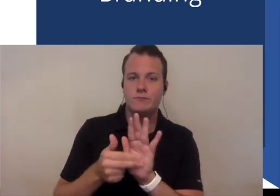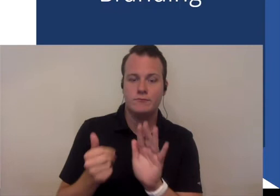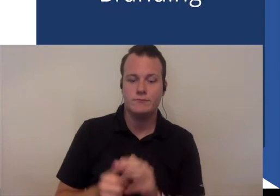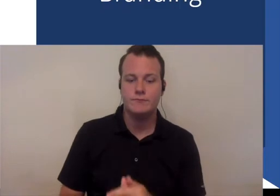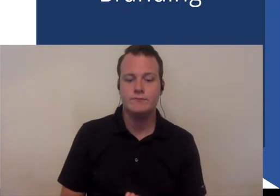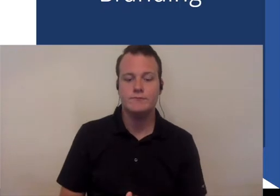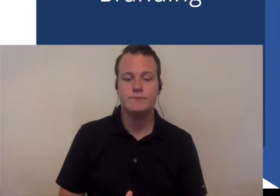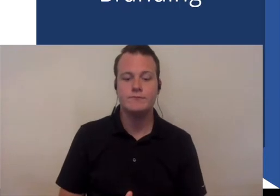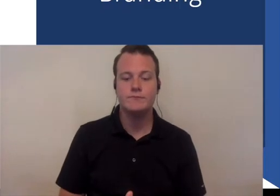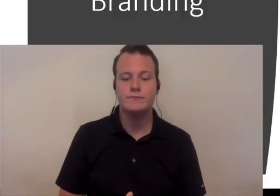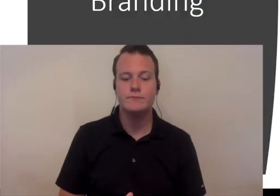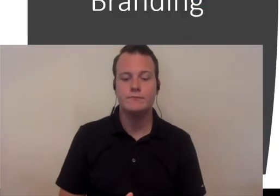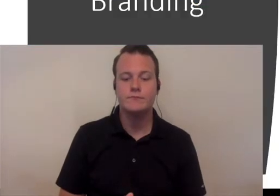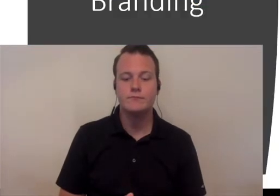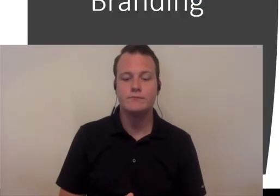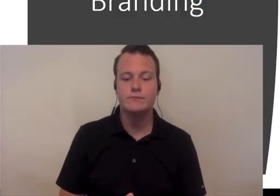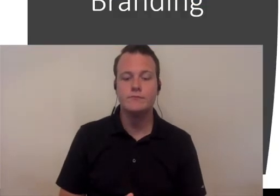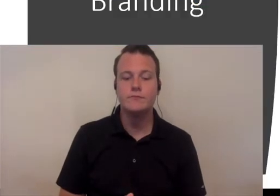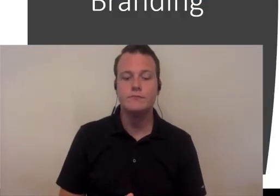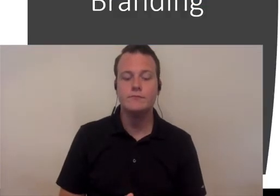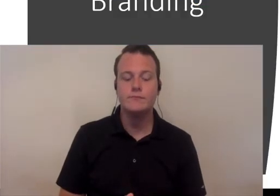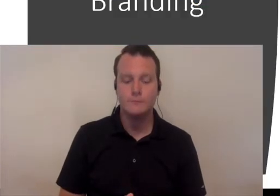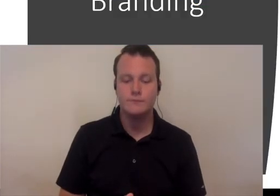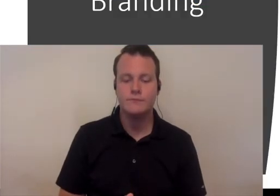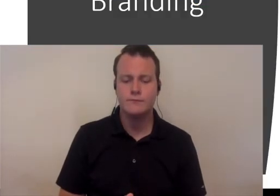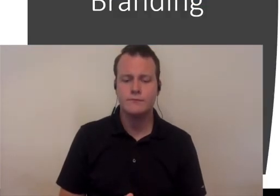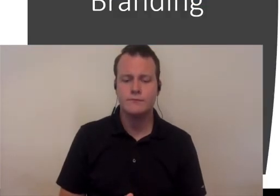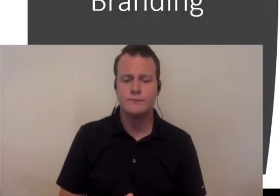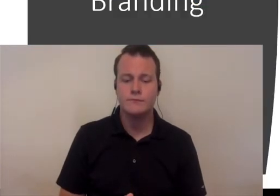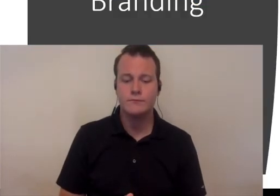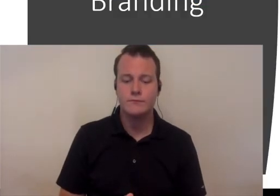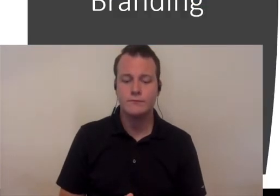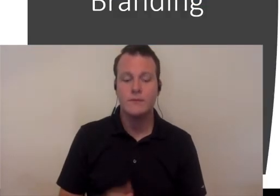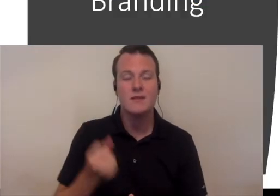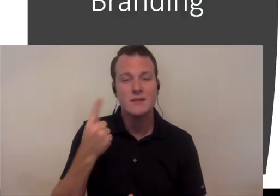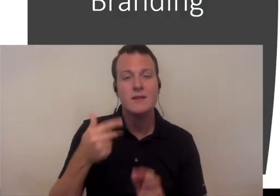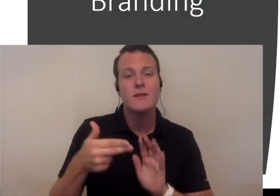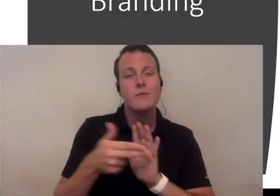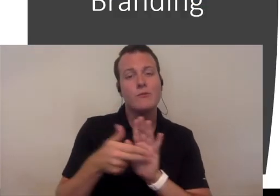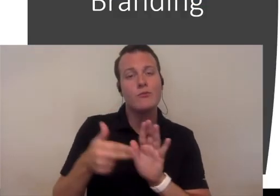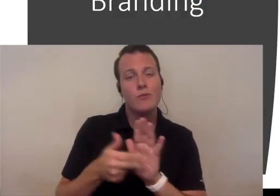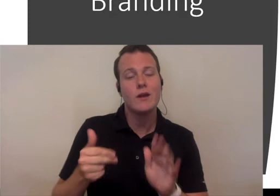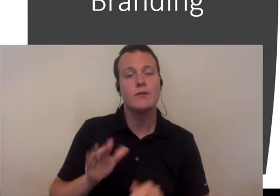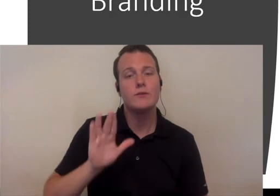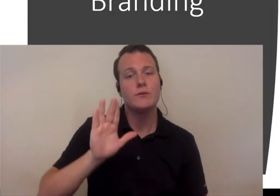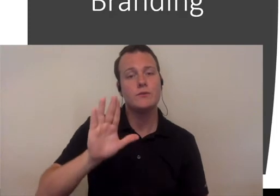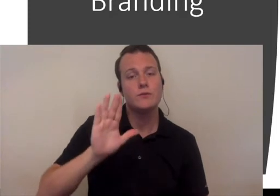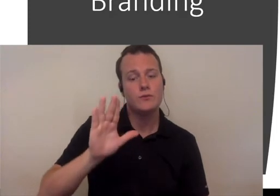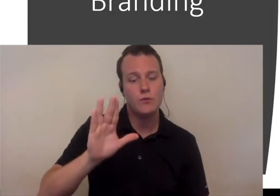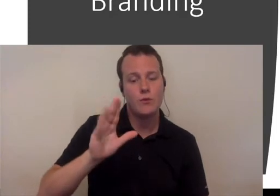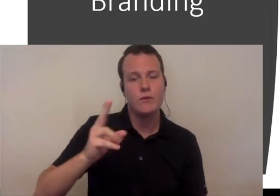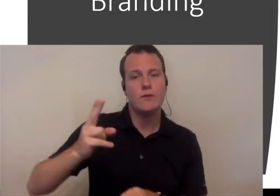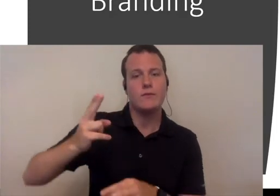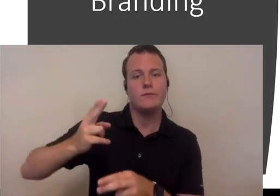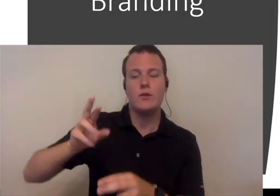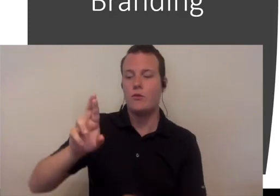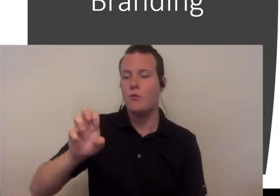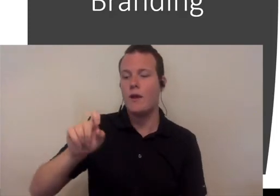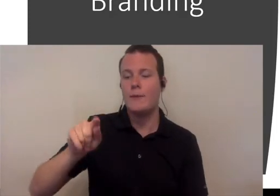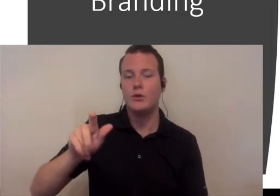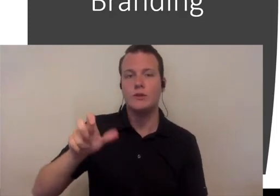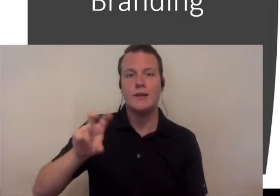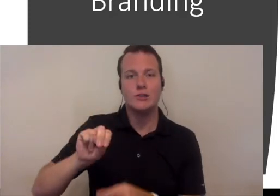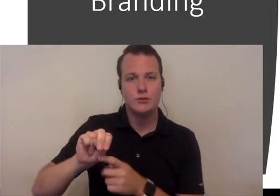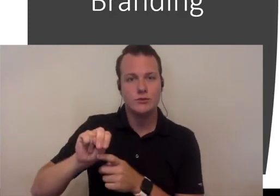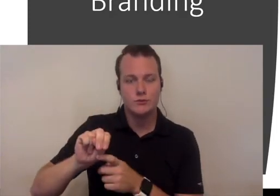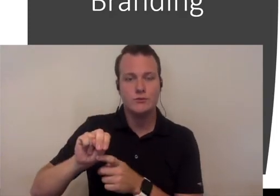Also, the brand, next slide, brand is your reputation. What is your reputation in the community? How many physicians know who you are?